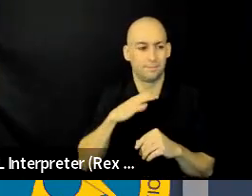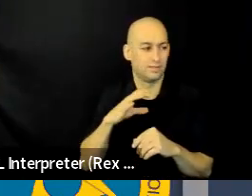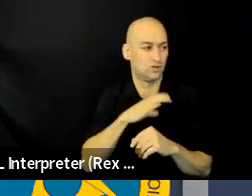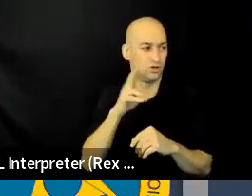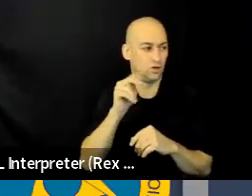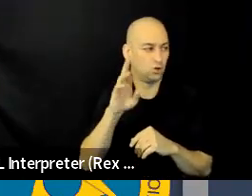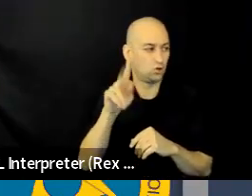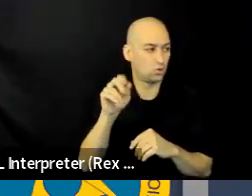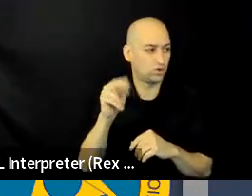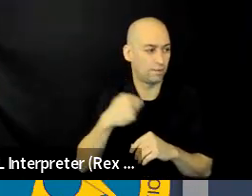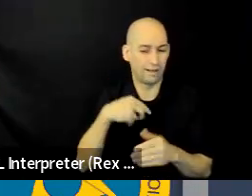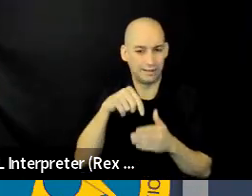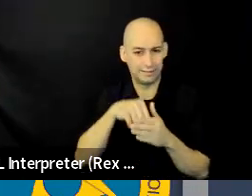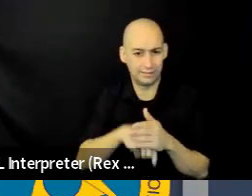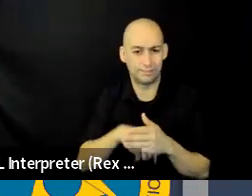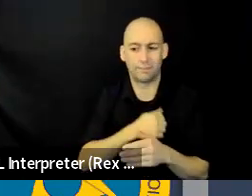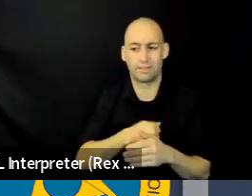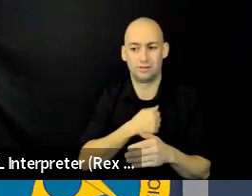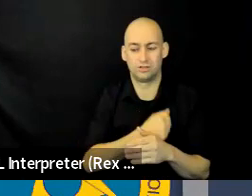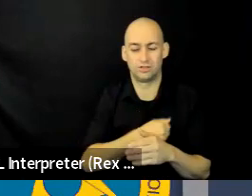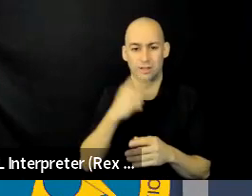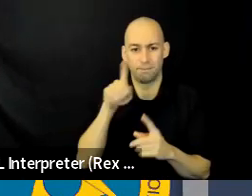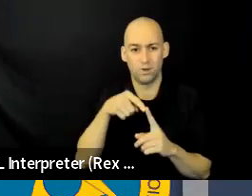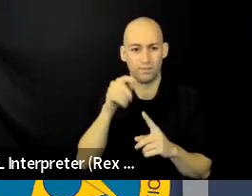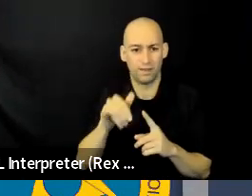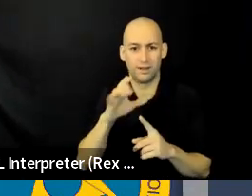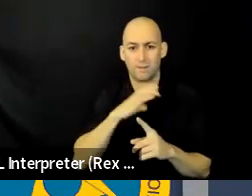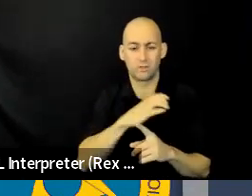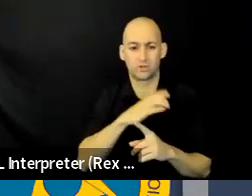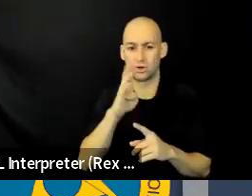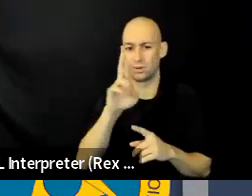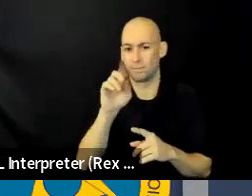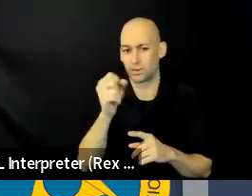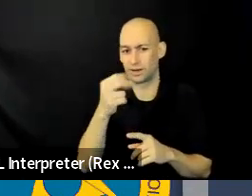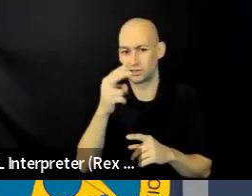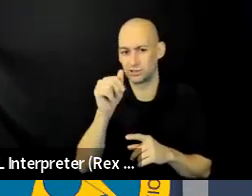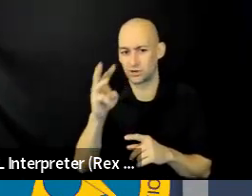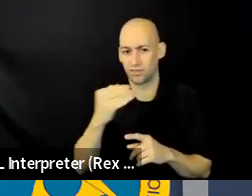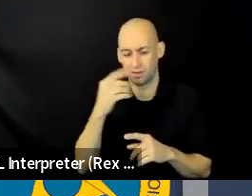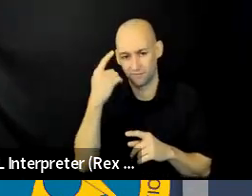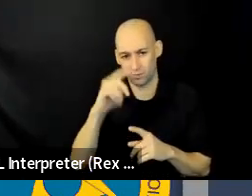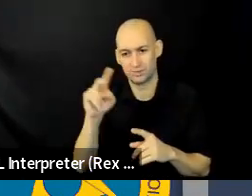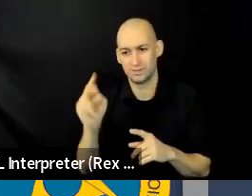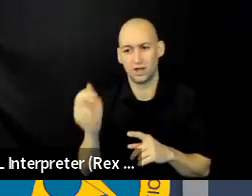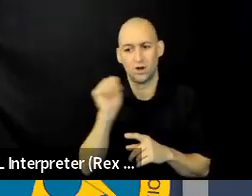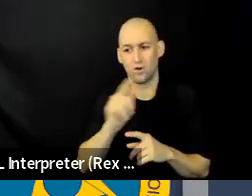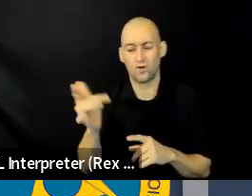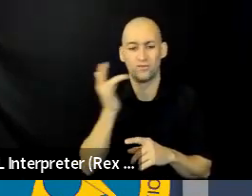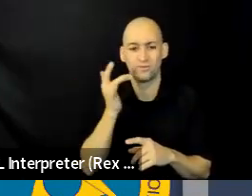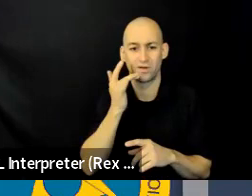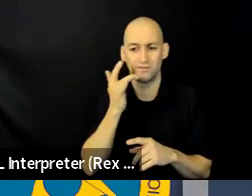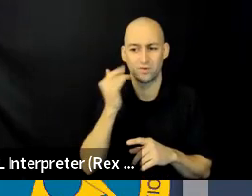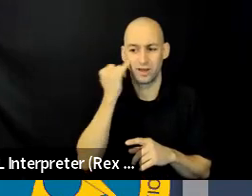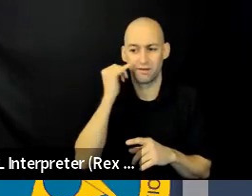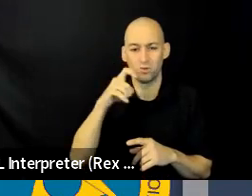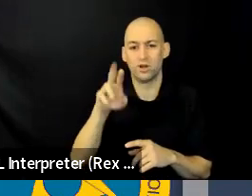my deep apologies about our time constraints. Commissioner Bradshaw, thank you for the second. All those in favor, and if we need to take a